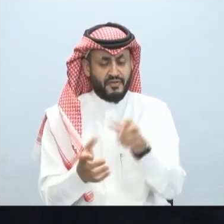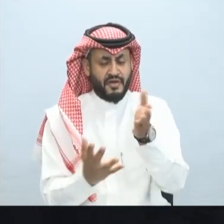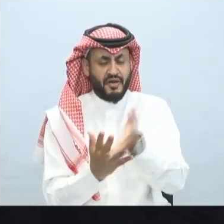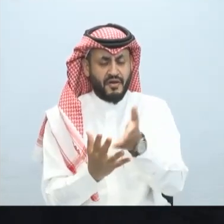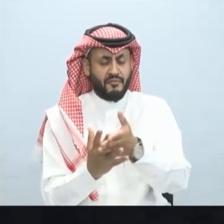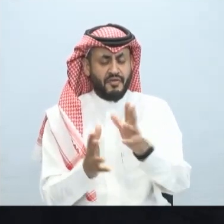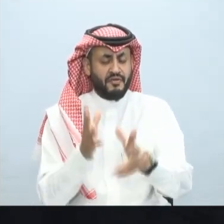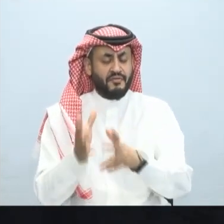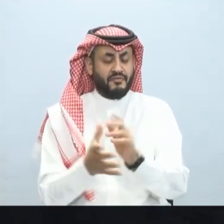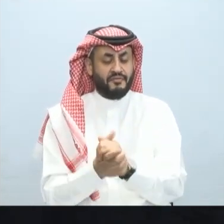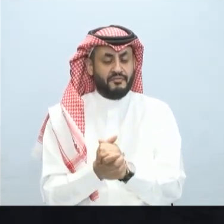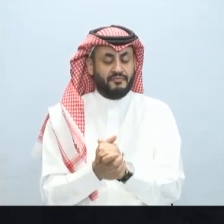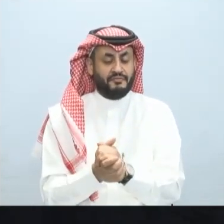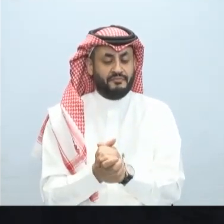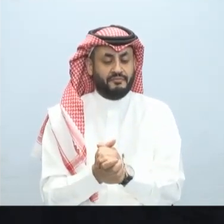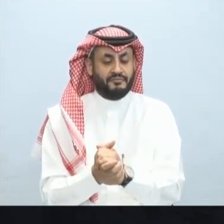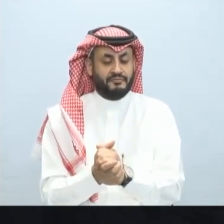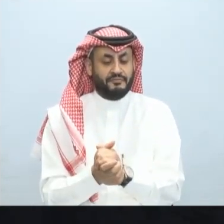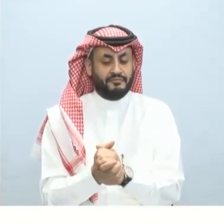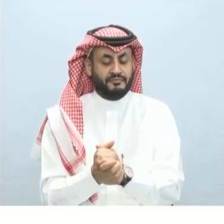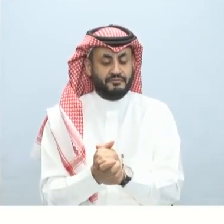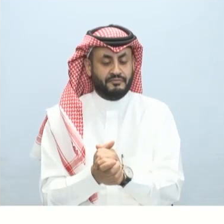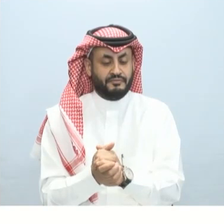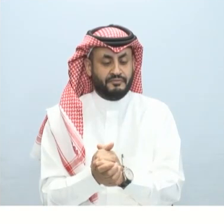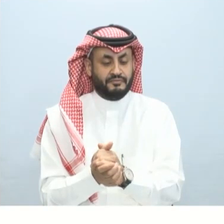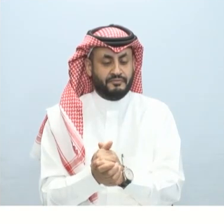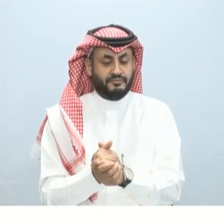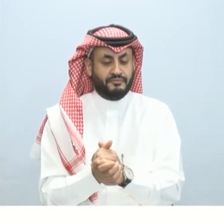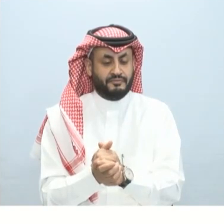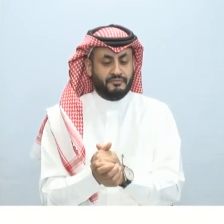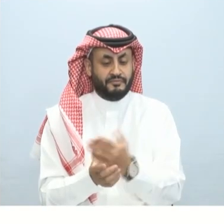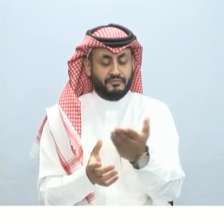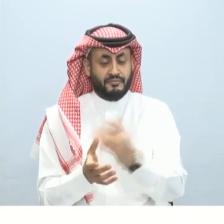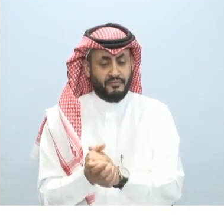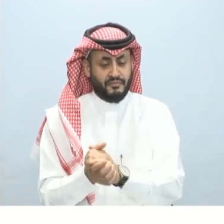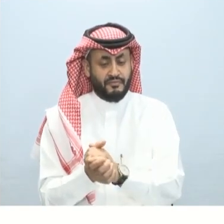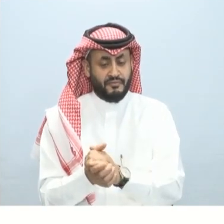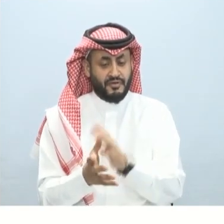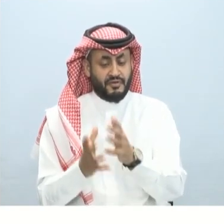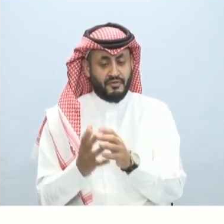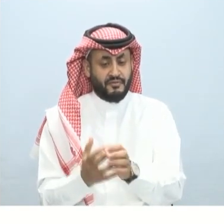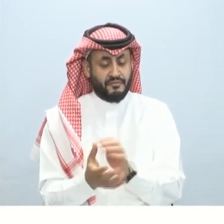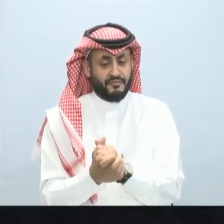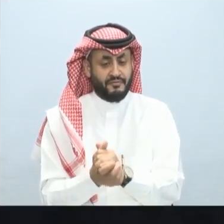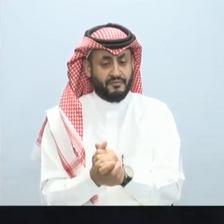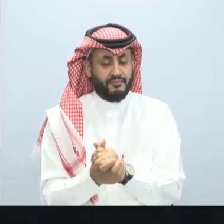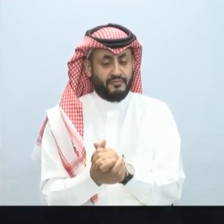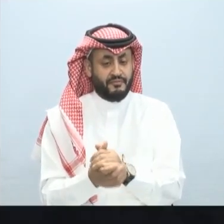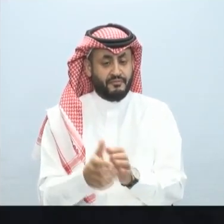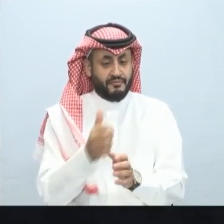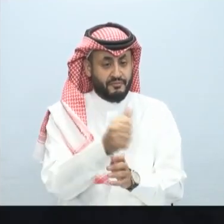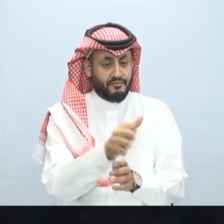have an equal type of comparison, we are going to use the adjective, but we are going to add the same